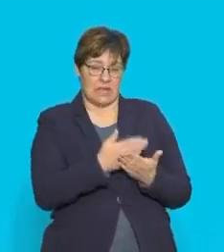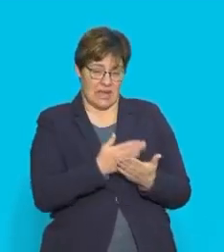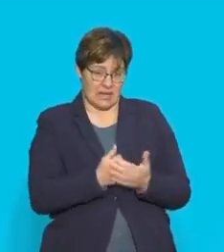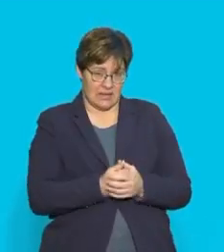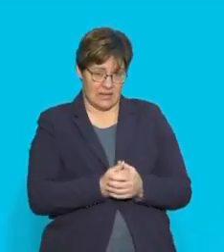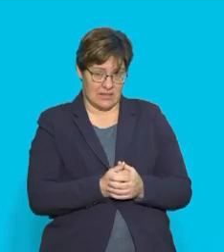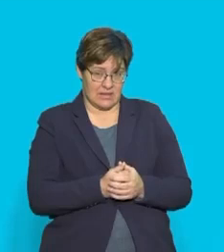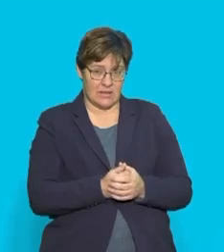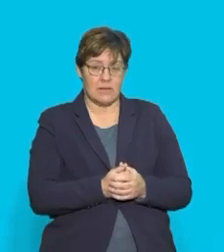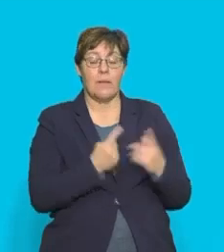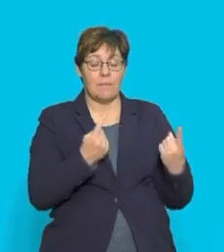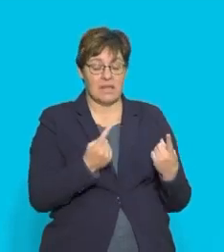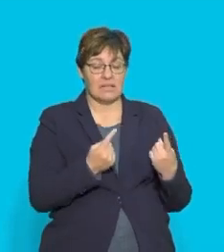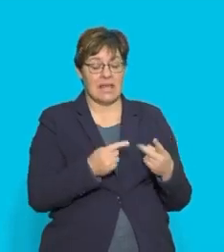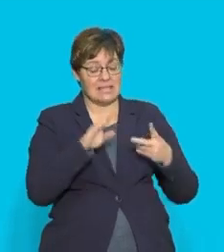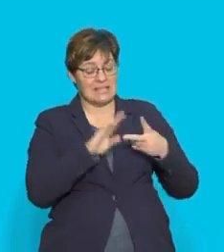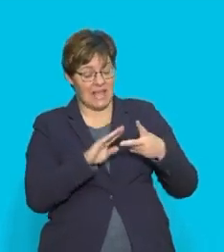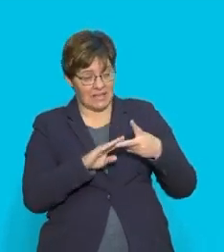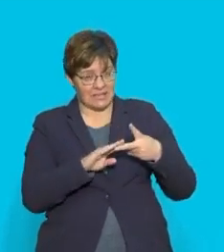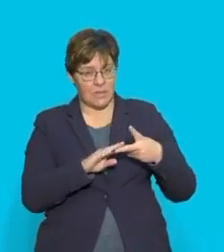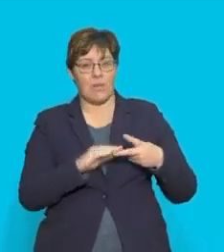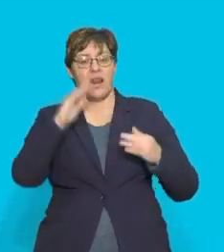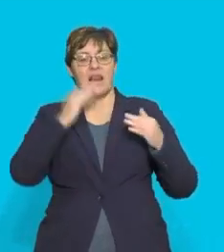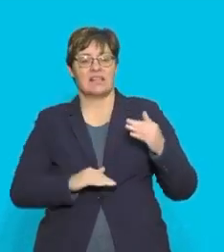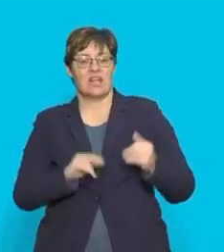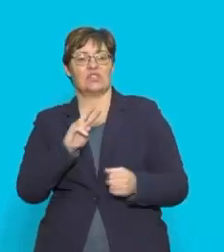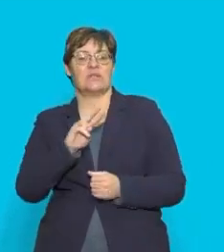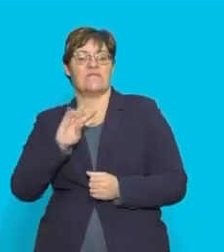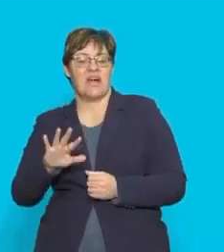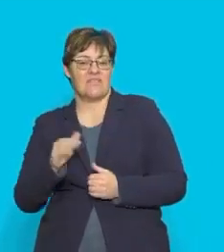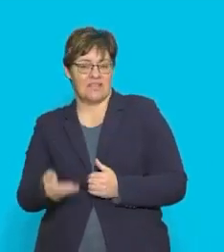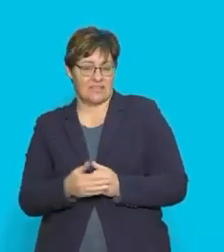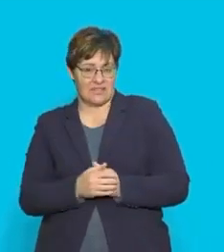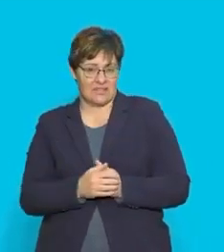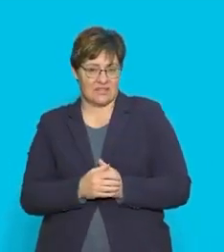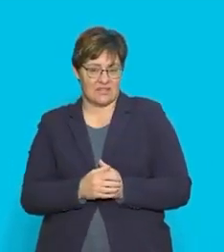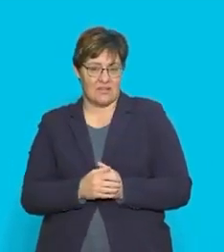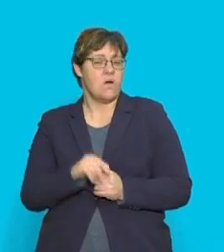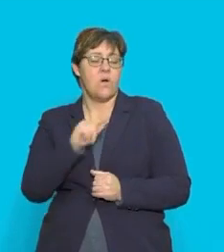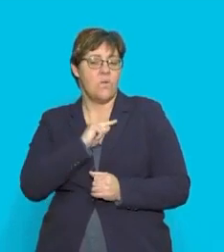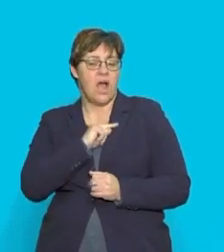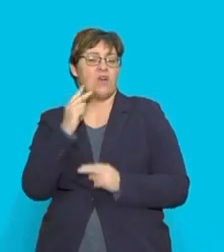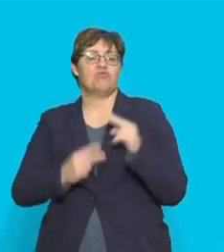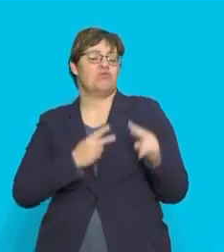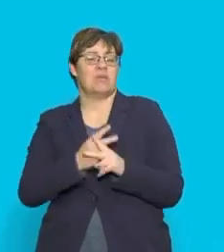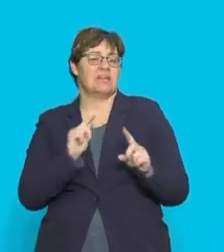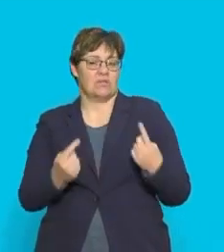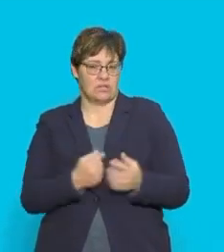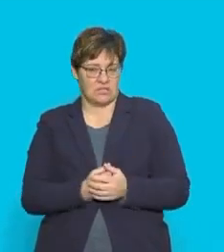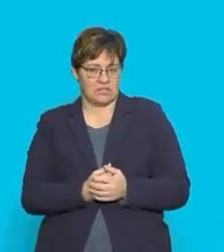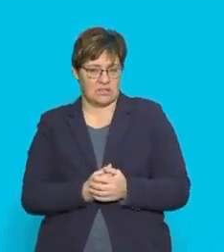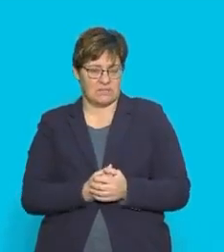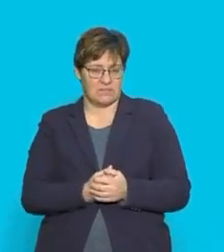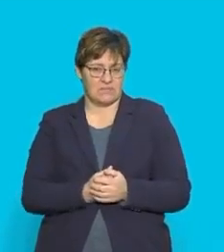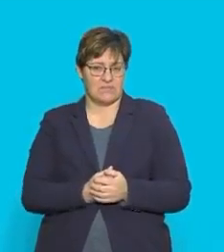already used one letter there. We only have 25 to use, because we cannot repeat. We can only use a letter